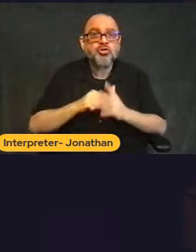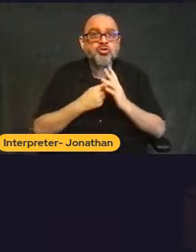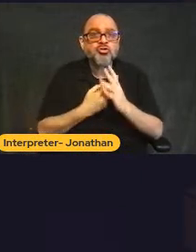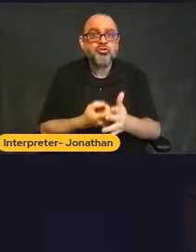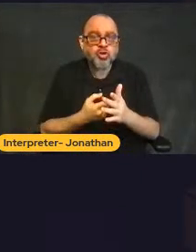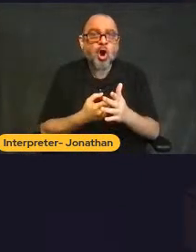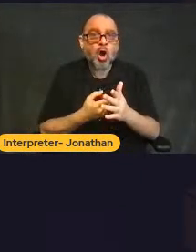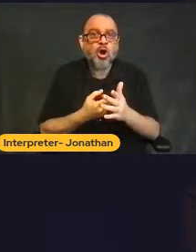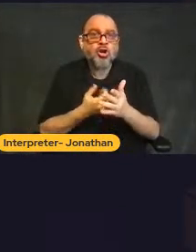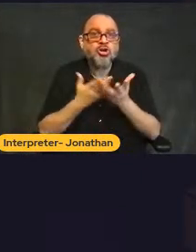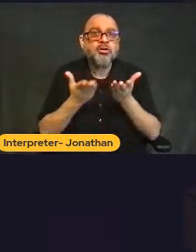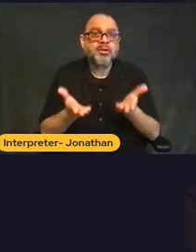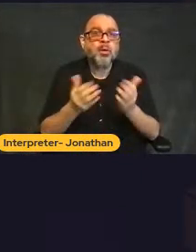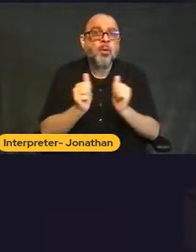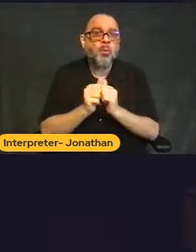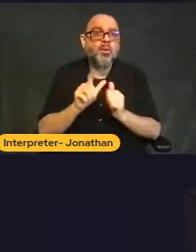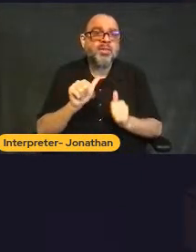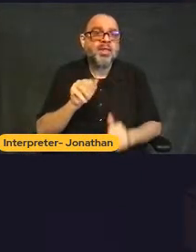this